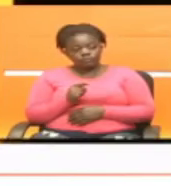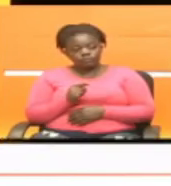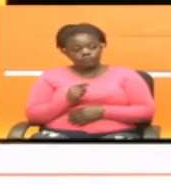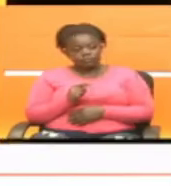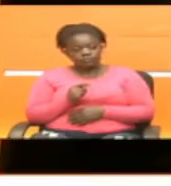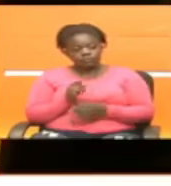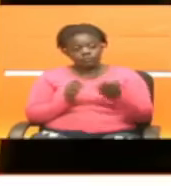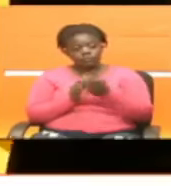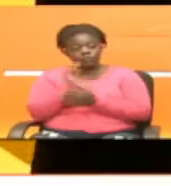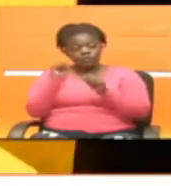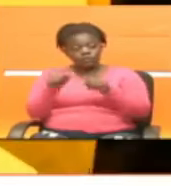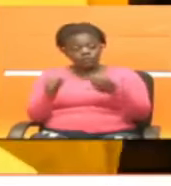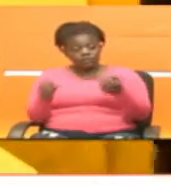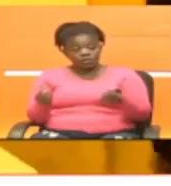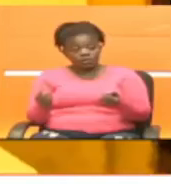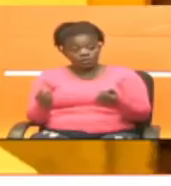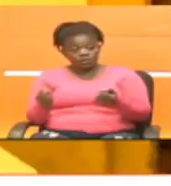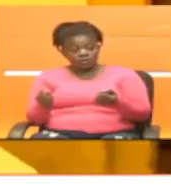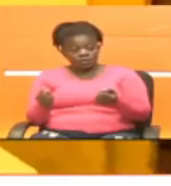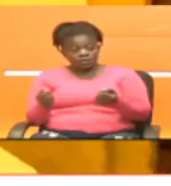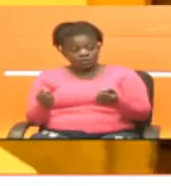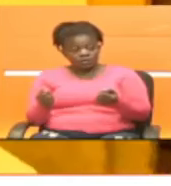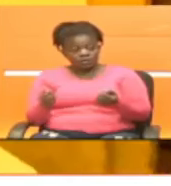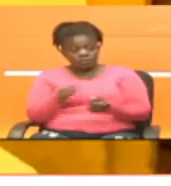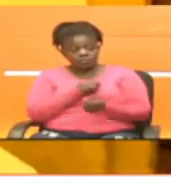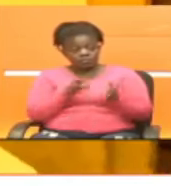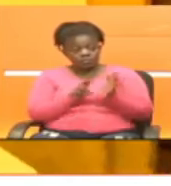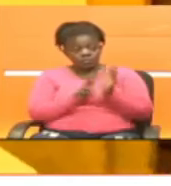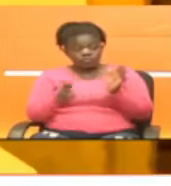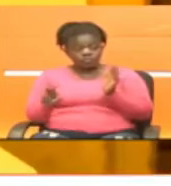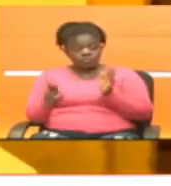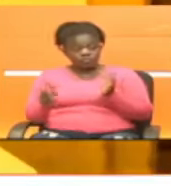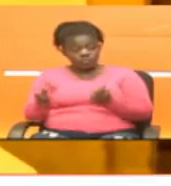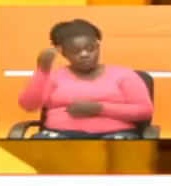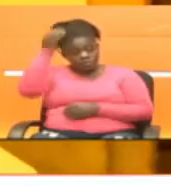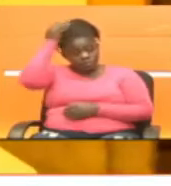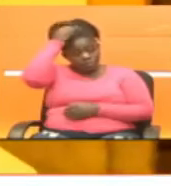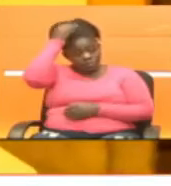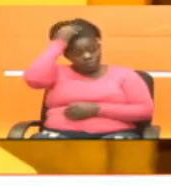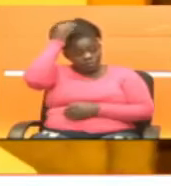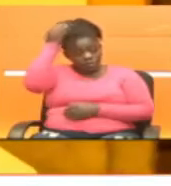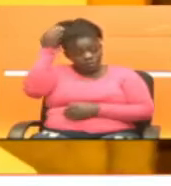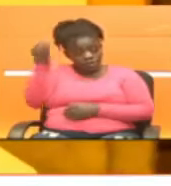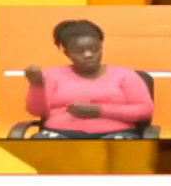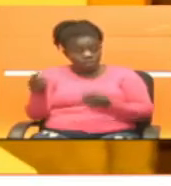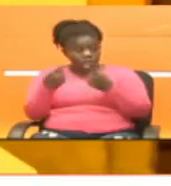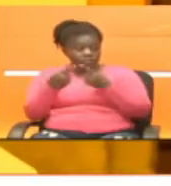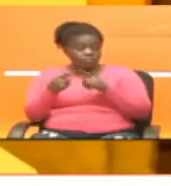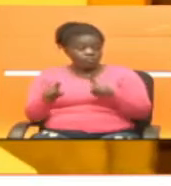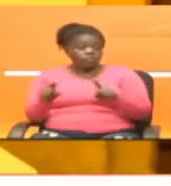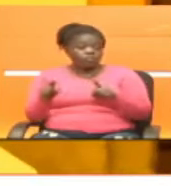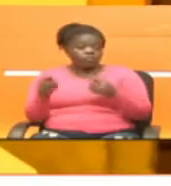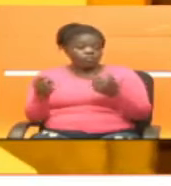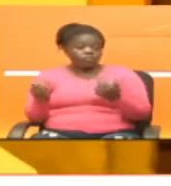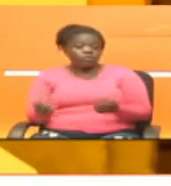Of course, he cannot refuse to represent the Pope, but